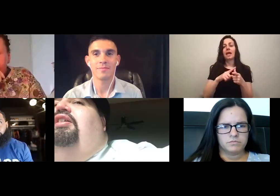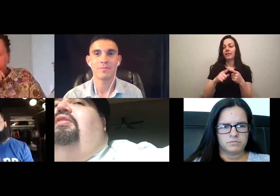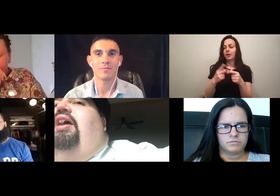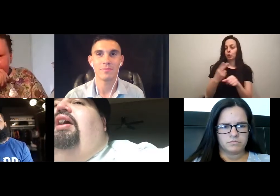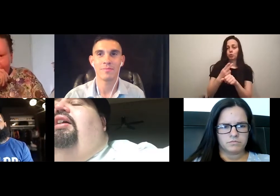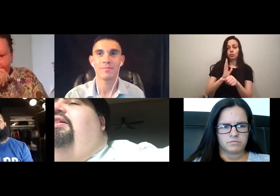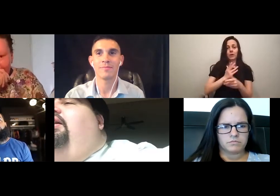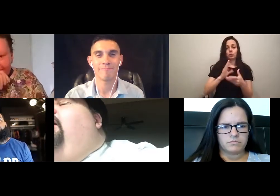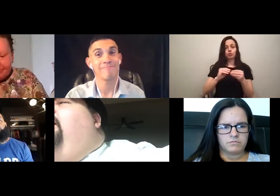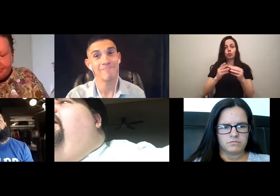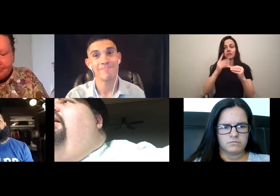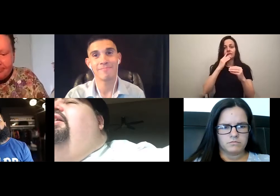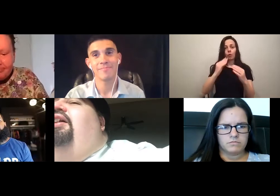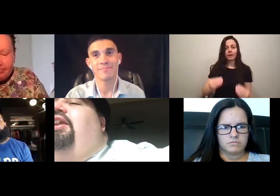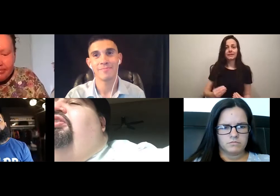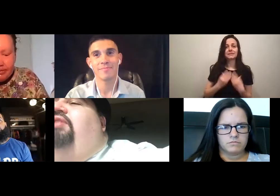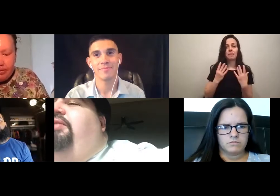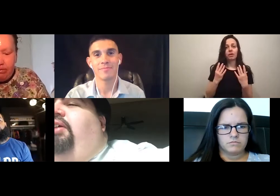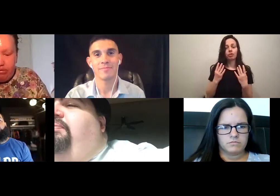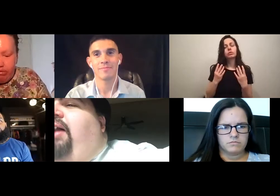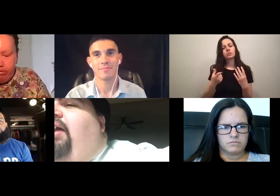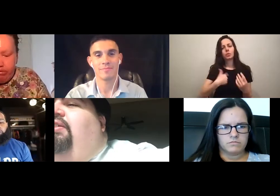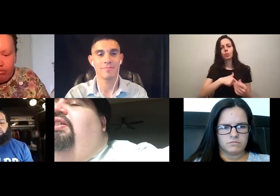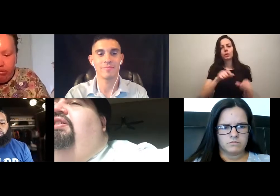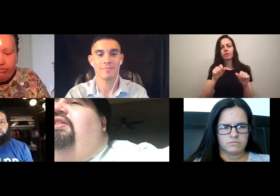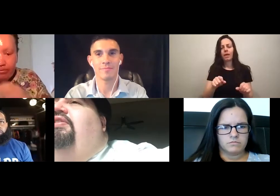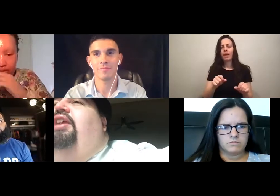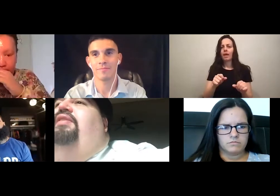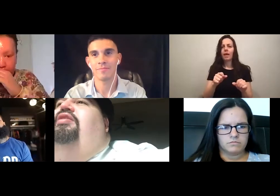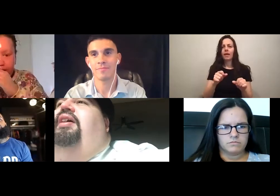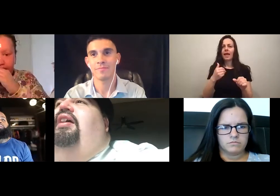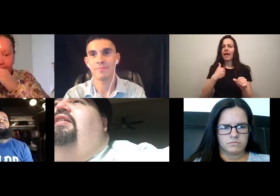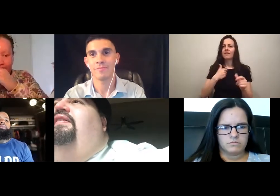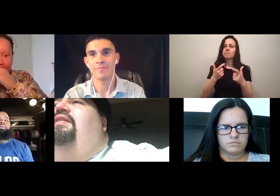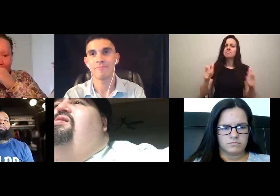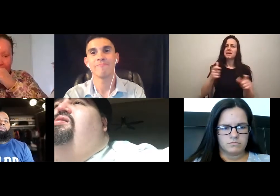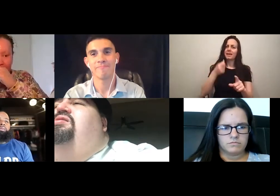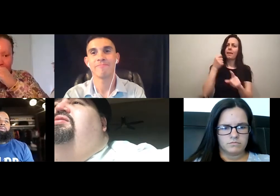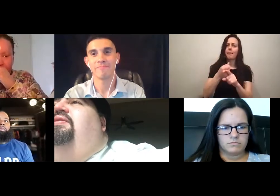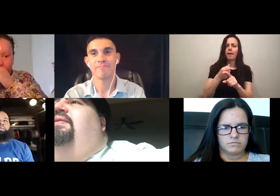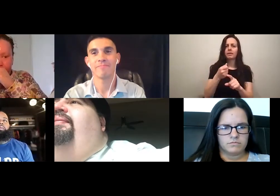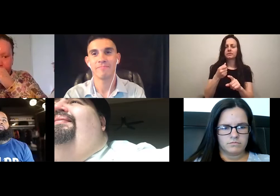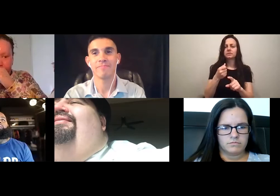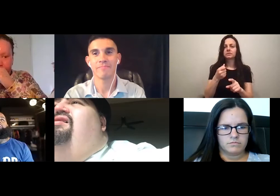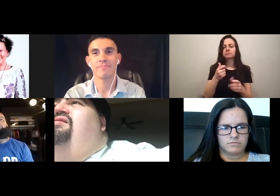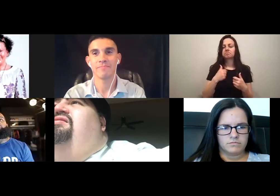we can create an incredible impact. And this is Daniel and I'm speaking.